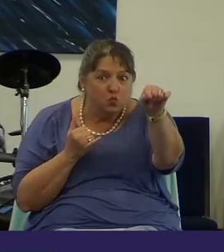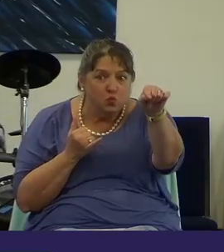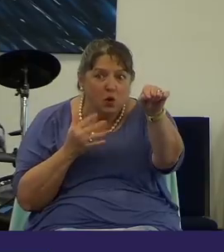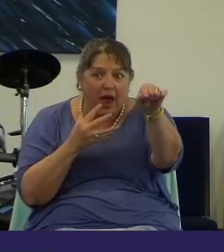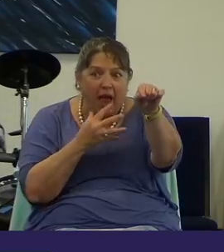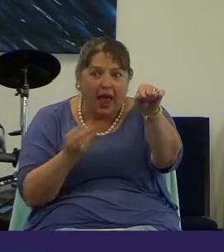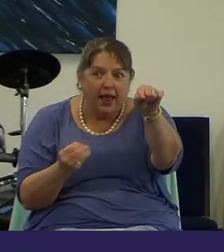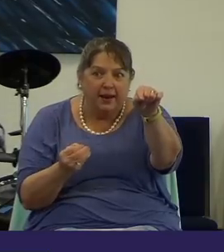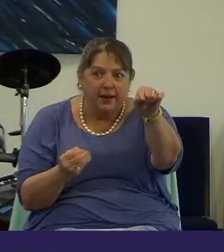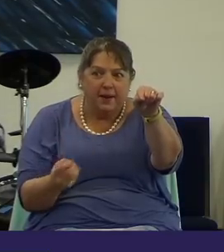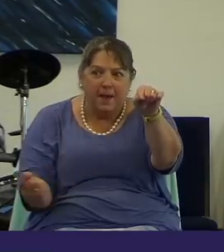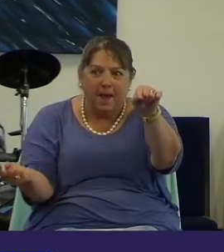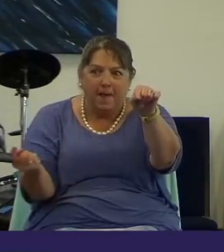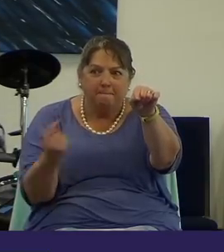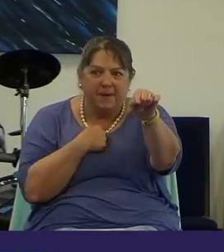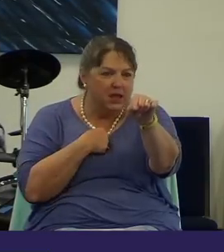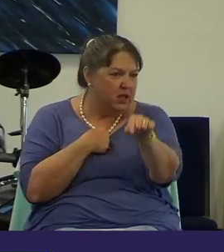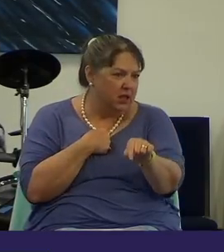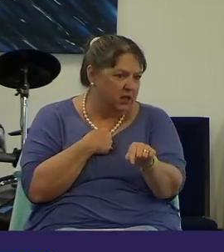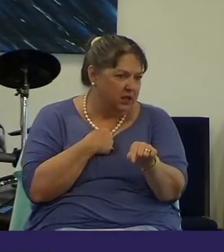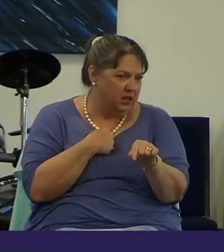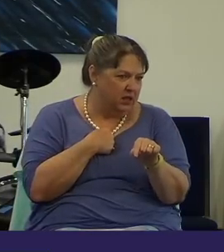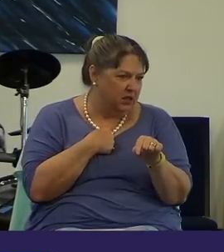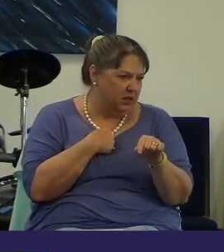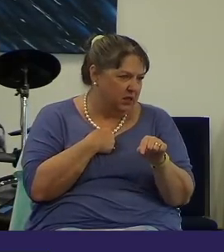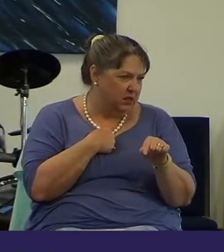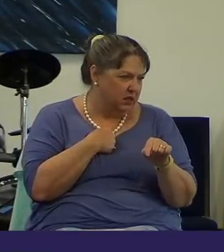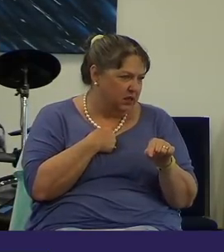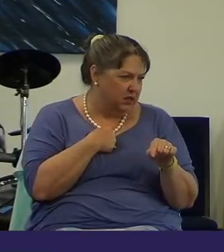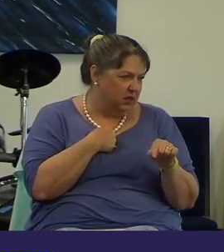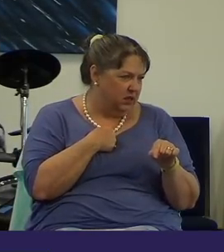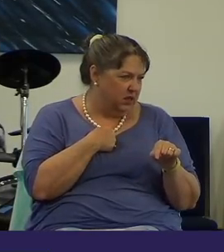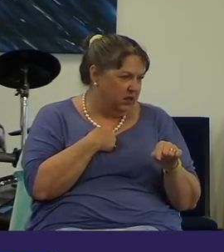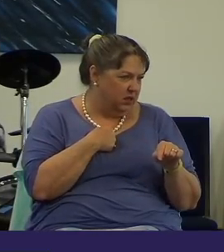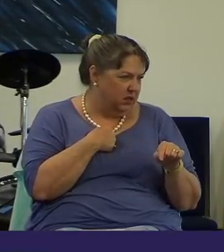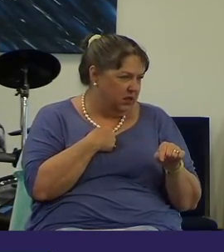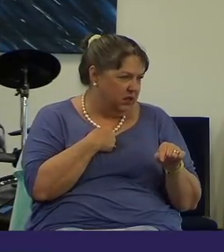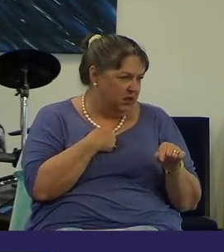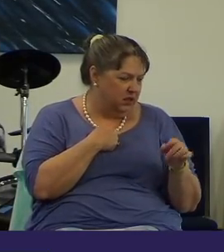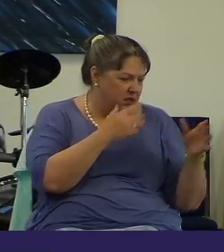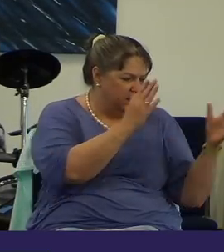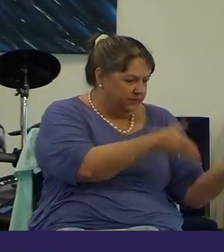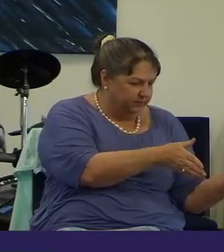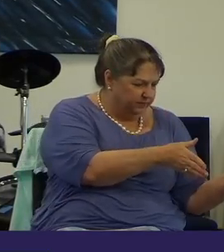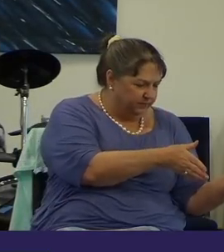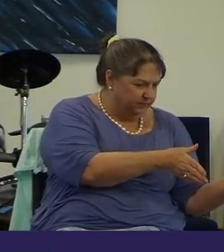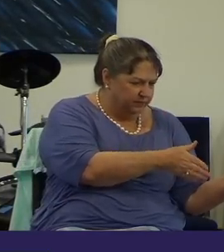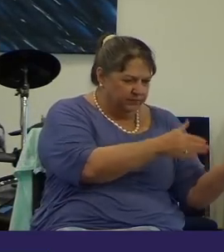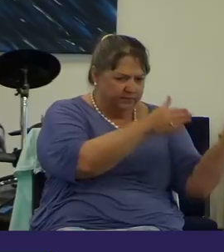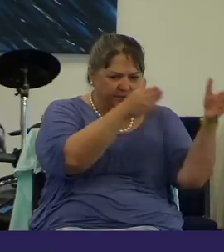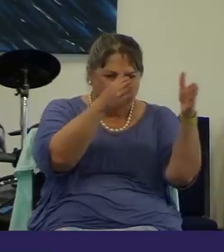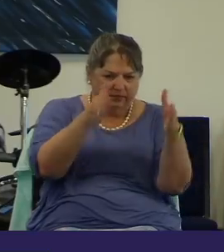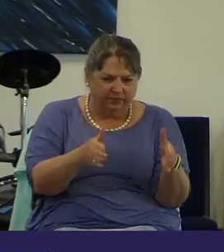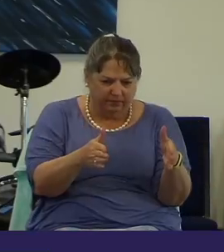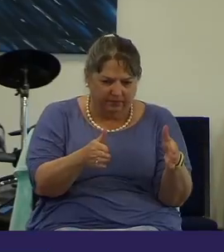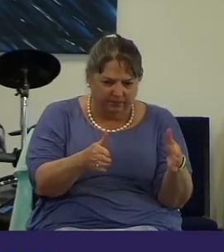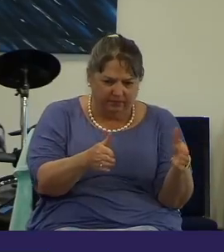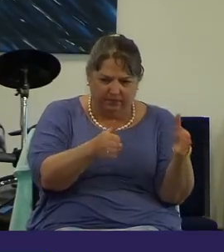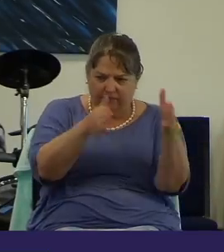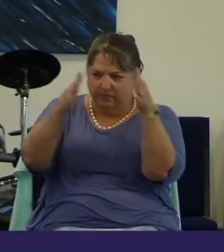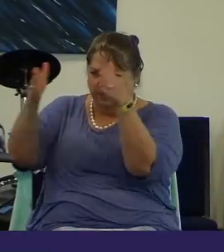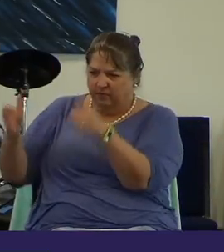The Garden of Gethsemane. Notice lastly the Garden of Joseph of Arimathea. Up on the